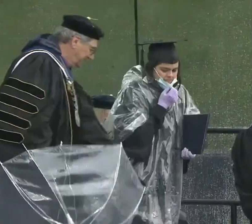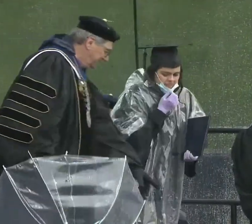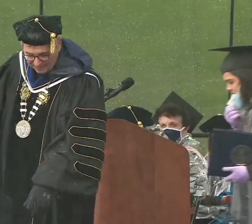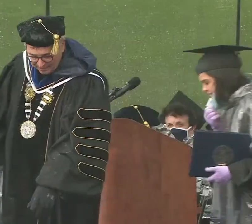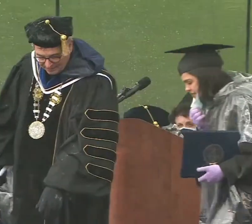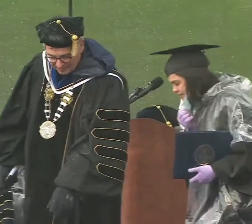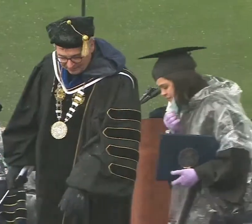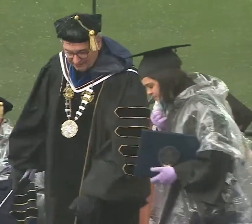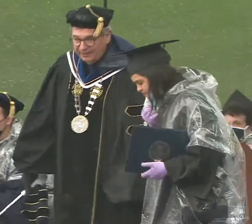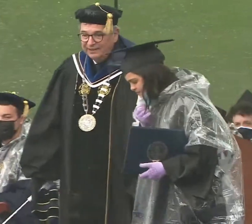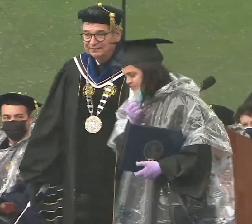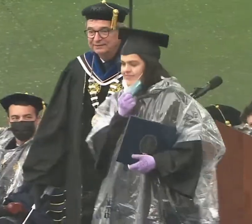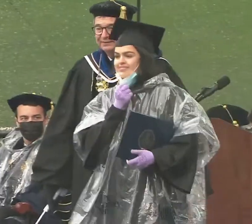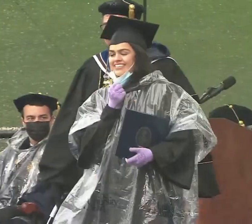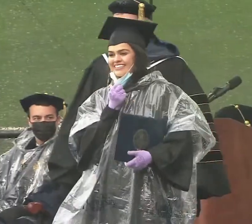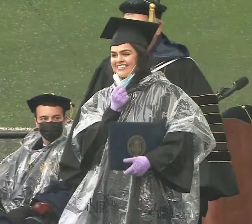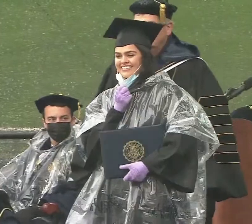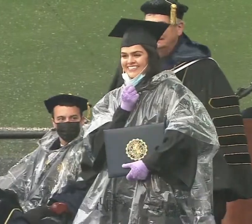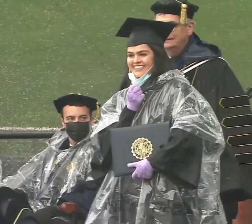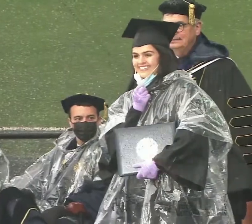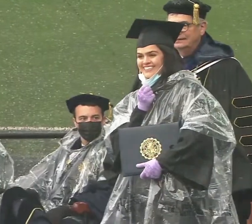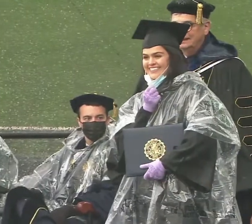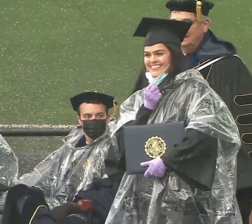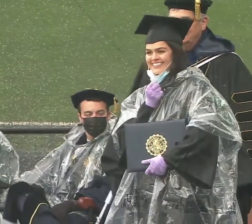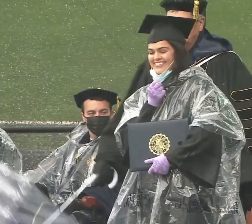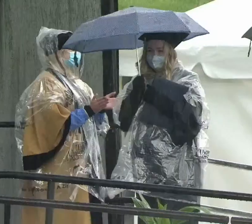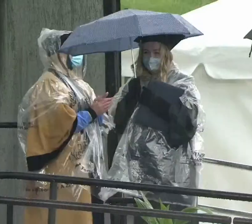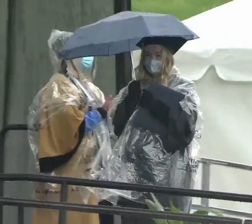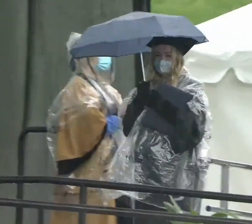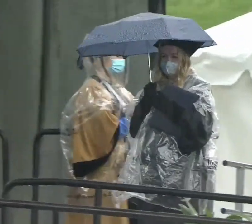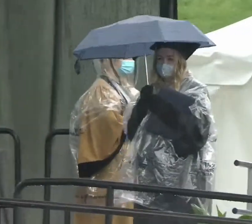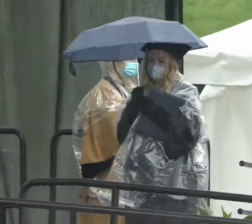Ronnie C. Cummings.